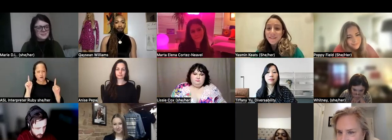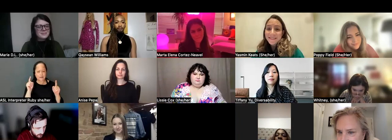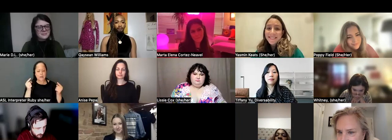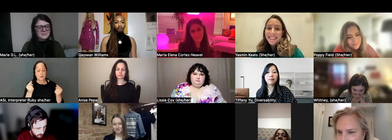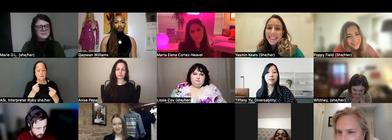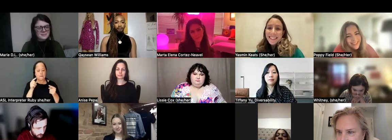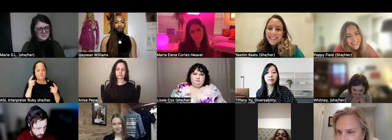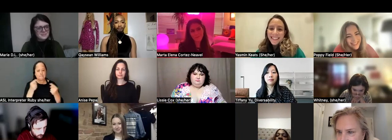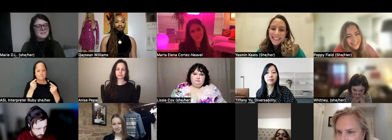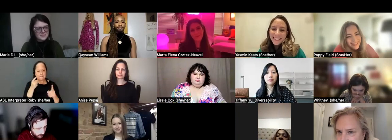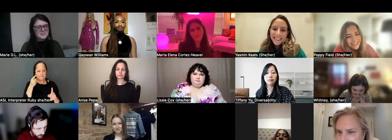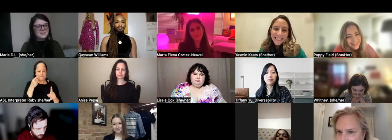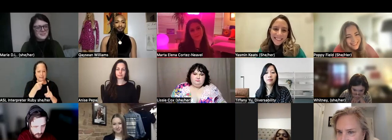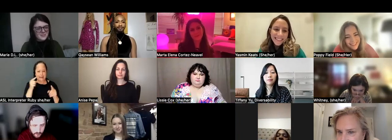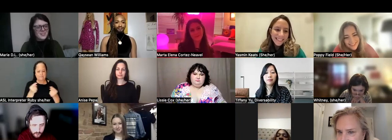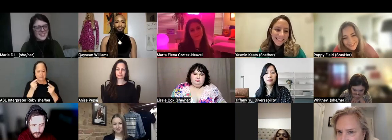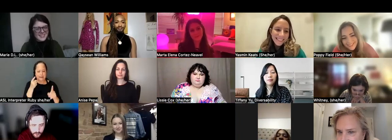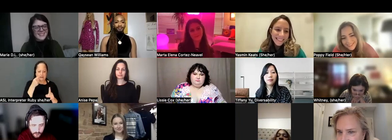shoes.